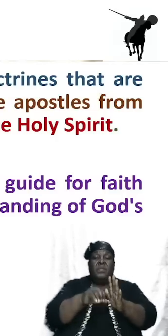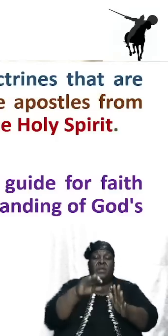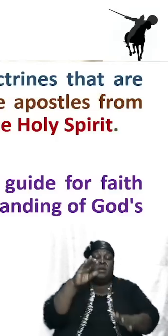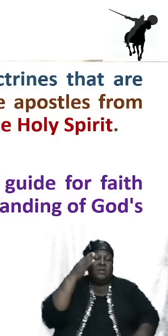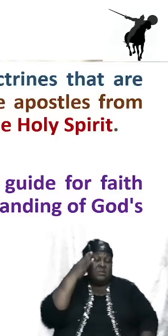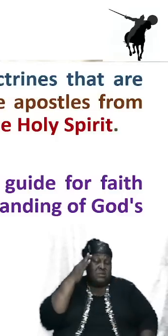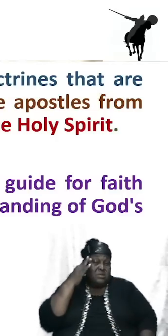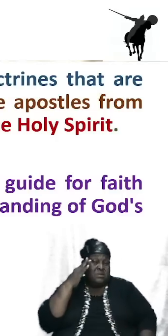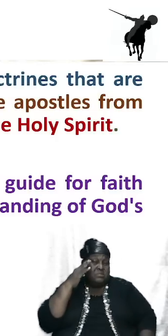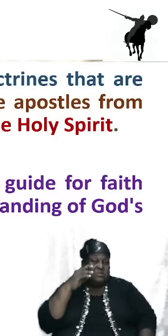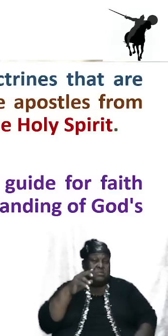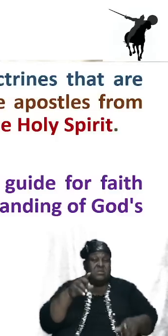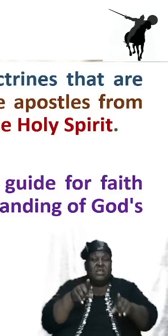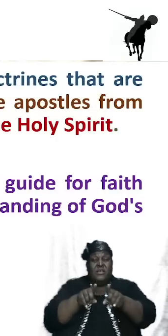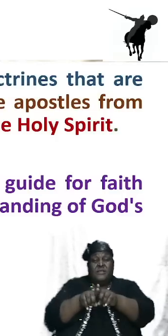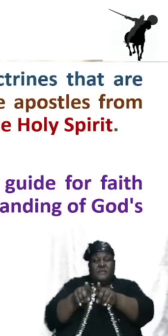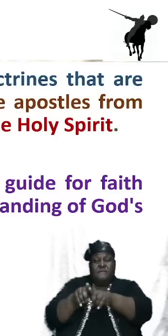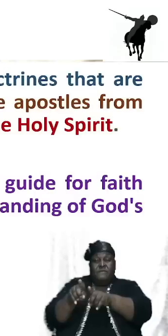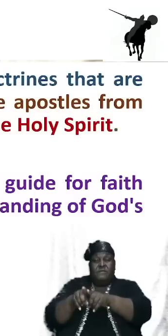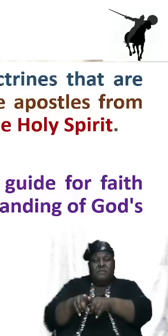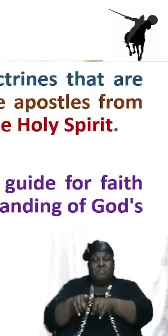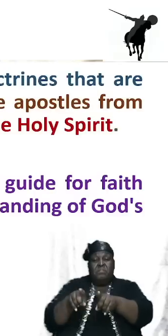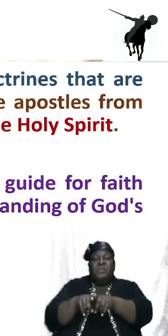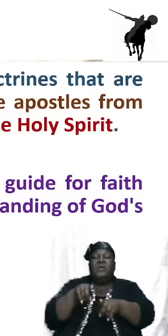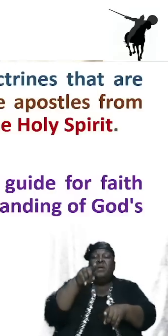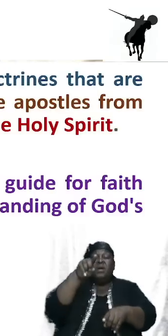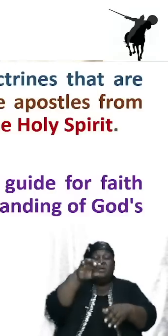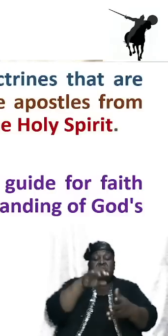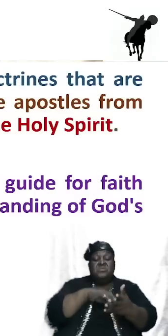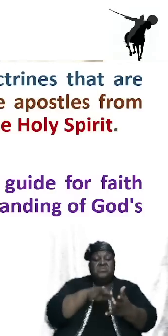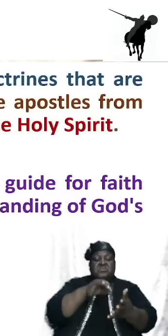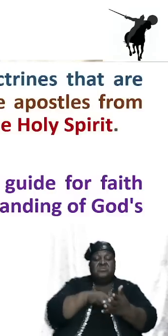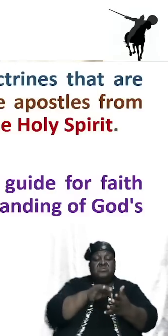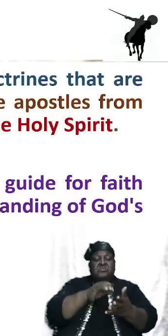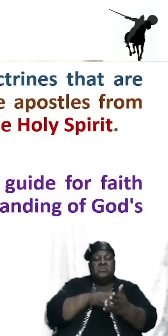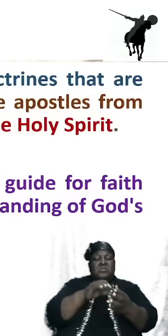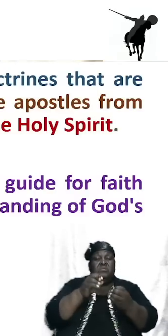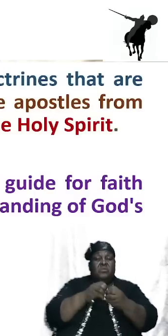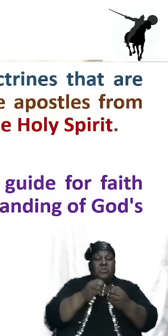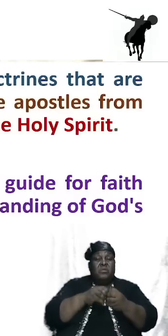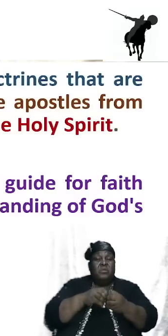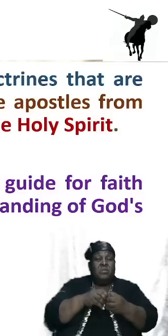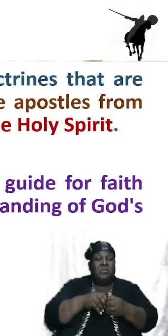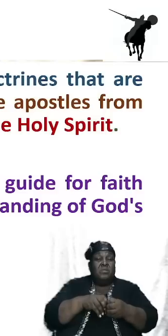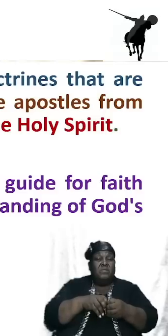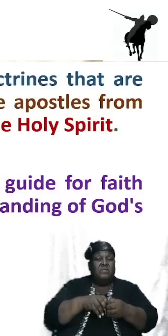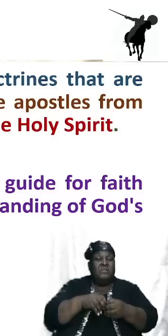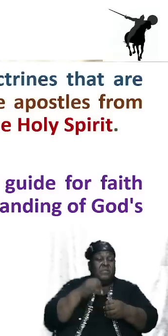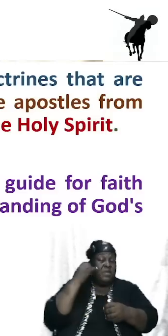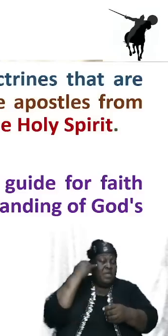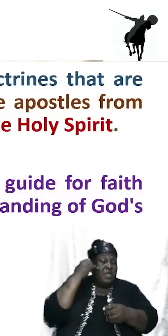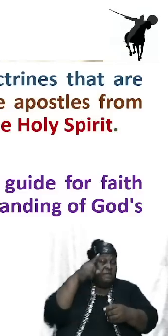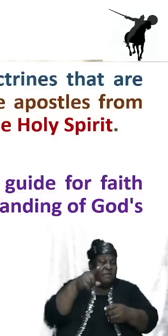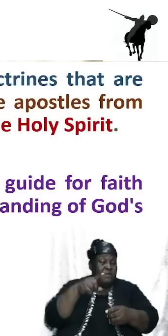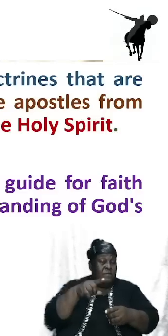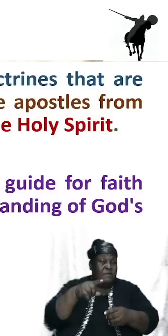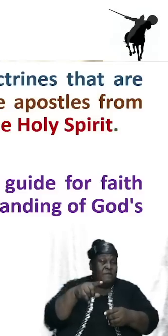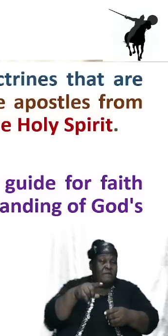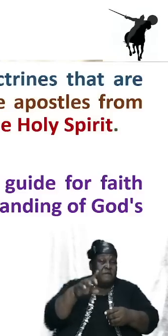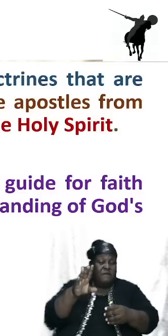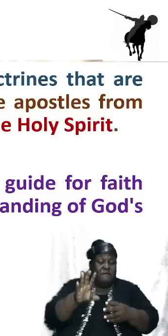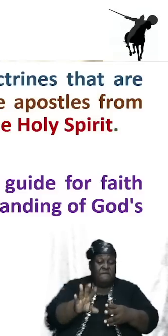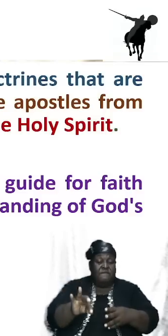And can I tell you this? As you study more, you'll realize that if you find a contradiction, it means that you fully have